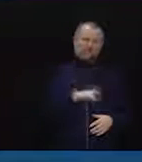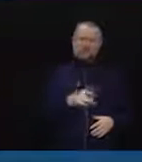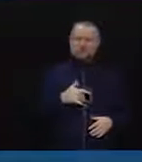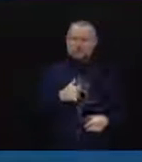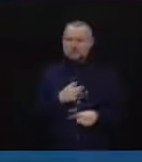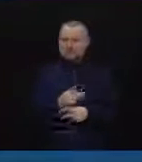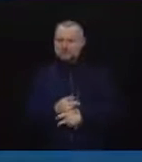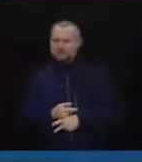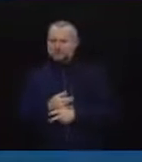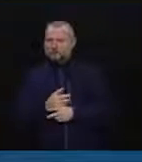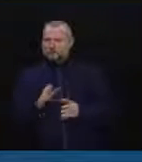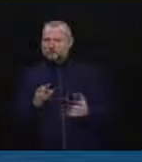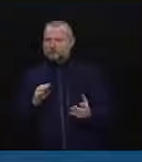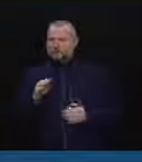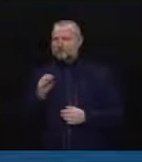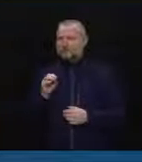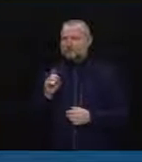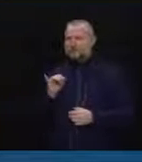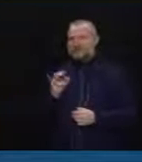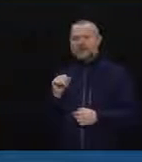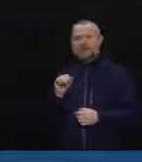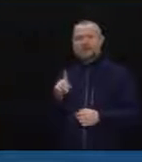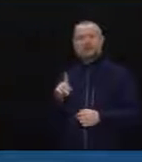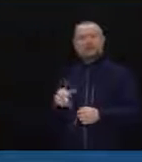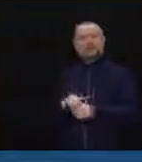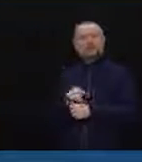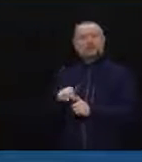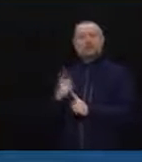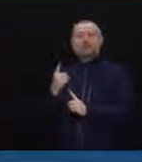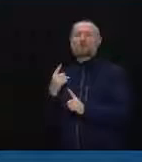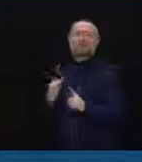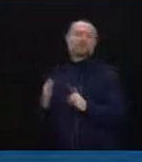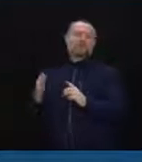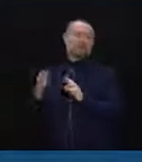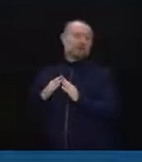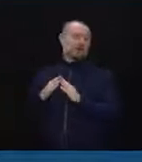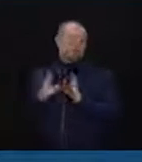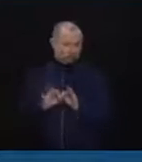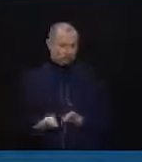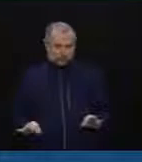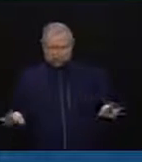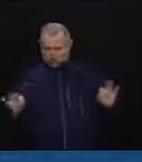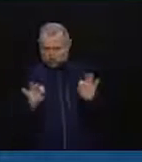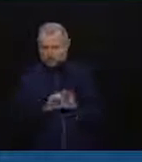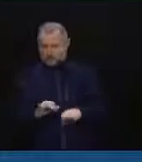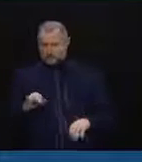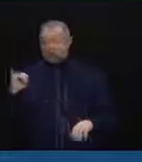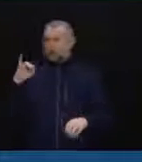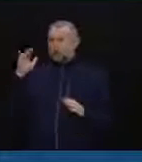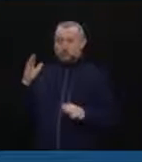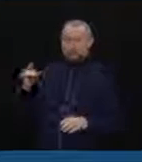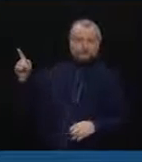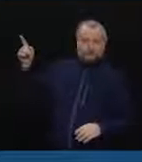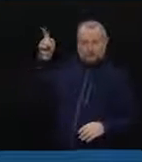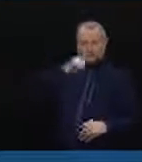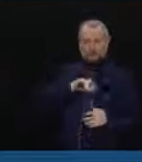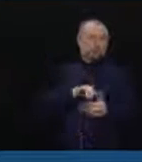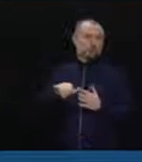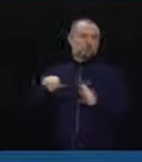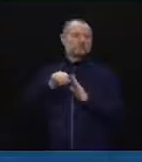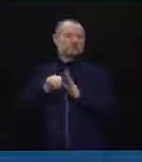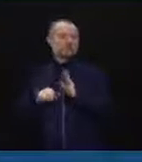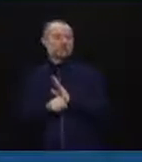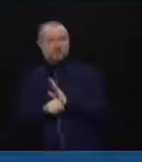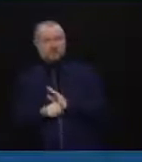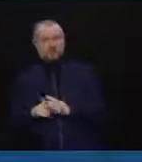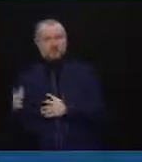insurers in the state. This offers us the opportunity to pioneer mechanisms for reimbursement of care for people living with